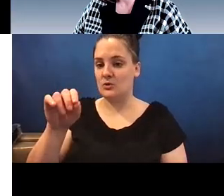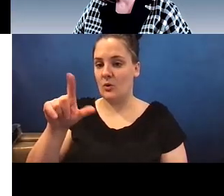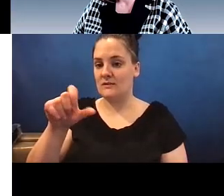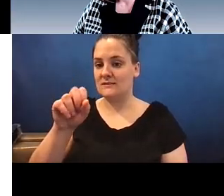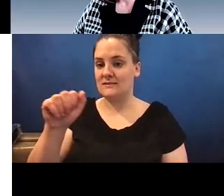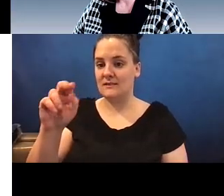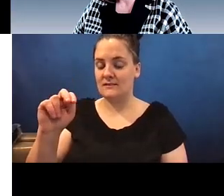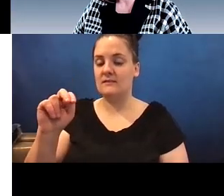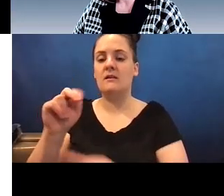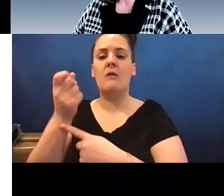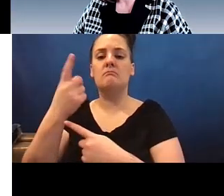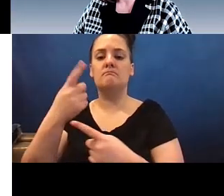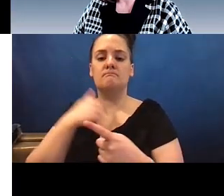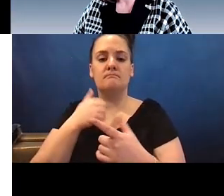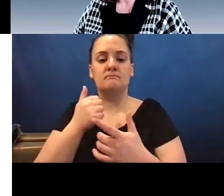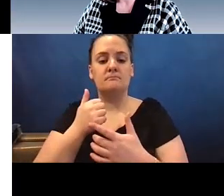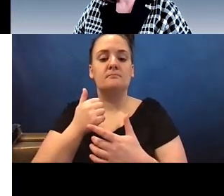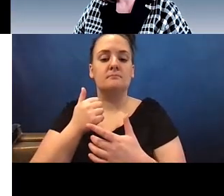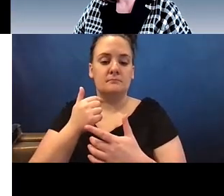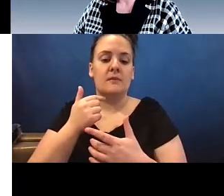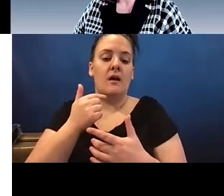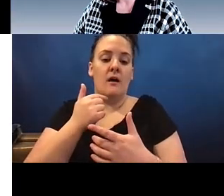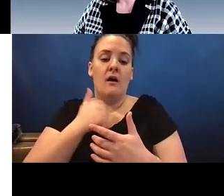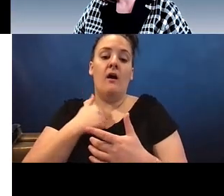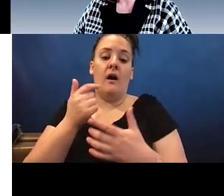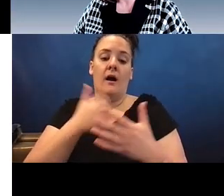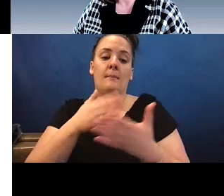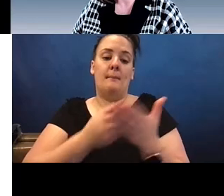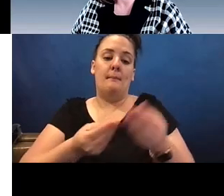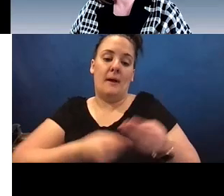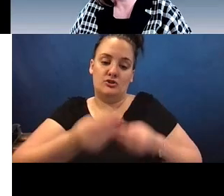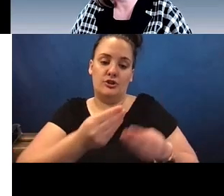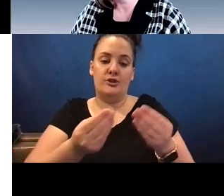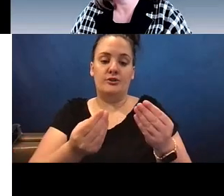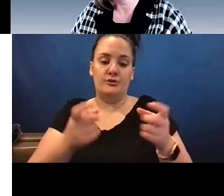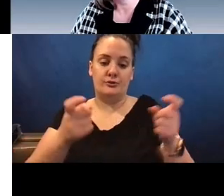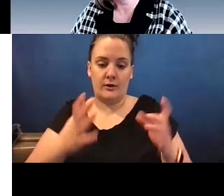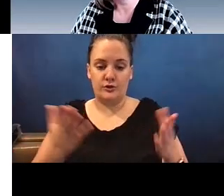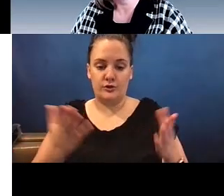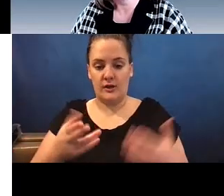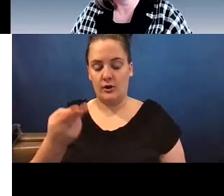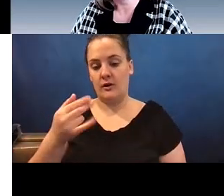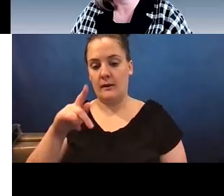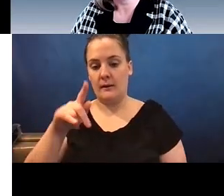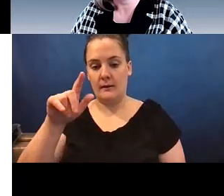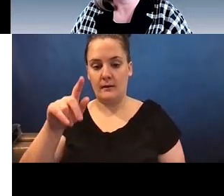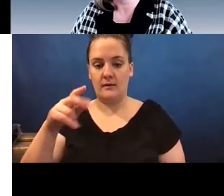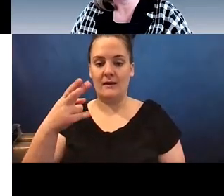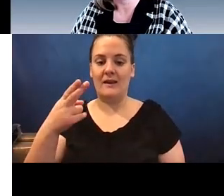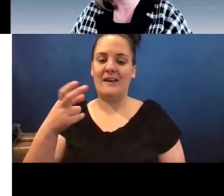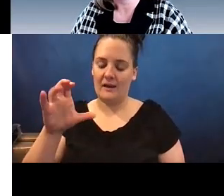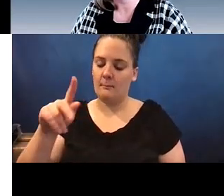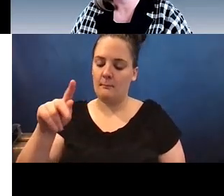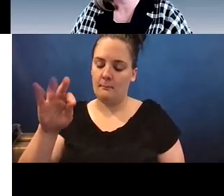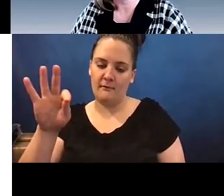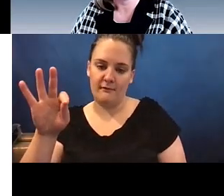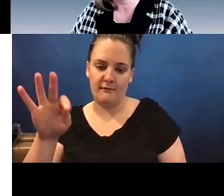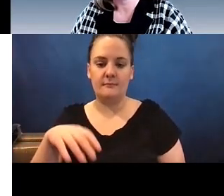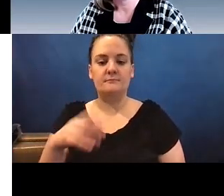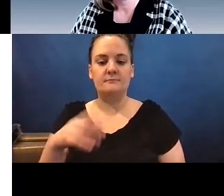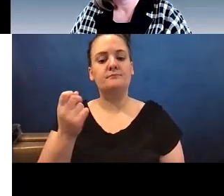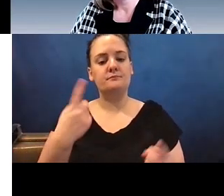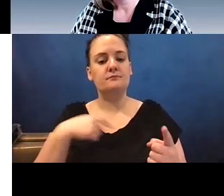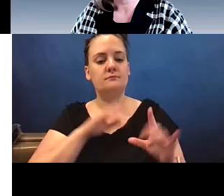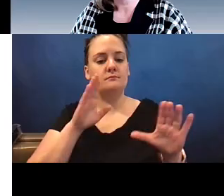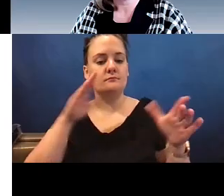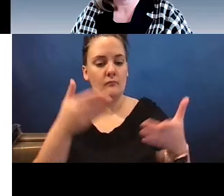HCPF. An important way we support Colorado's hospitals is through the Colorado Healthcare Affordability and Sustainability Enterprise, or